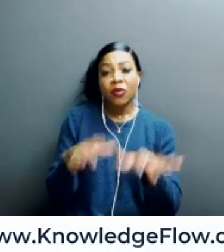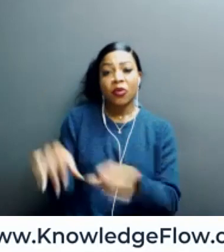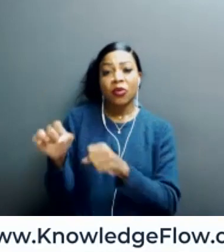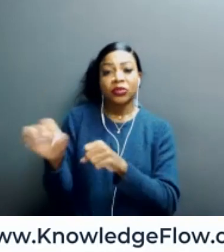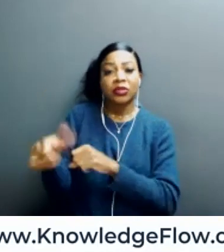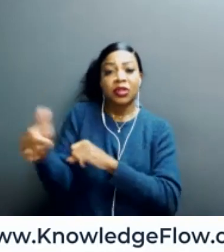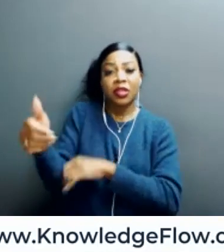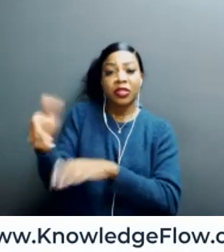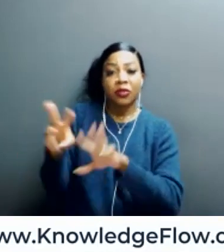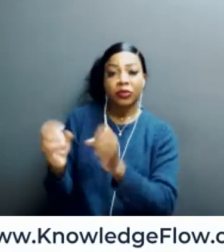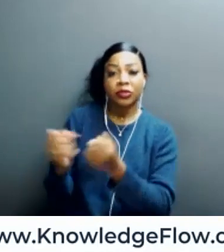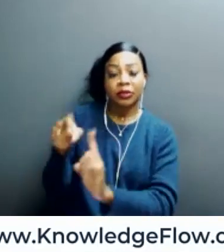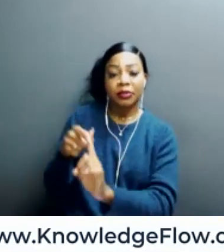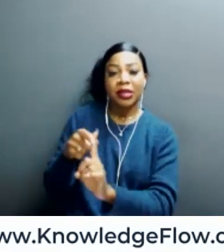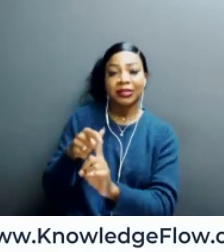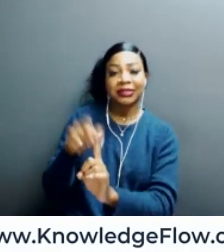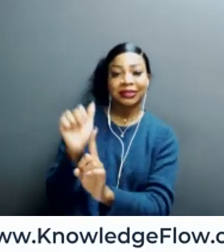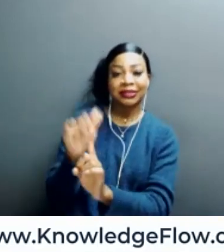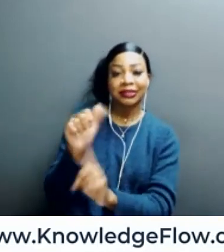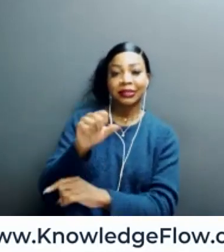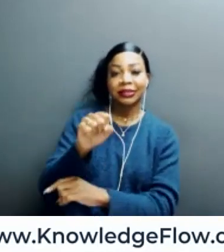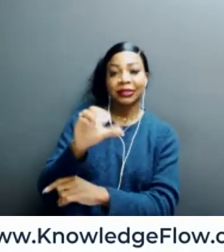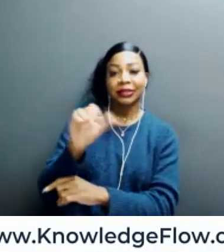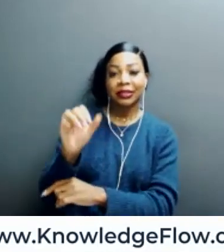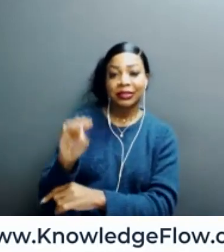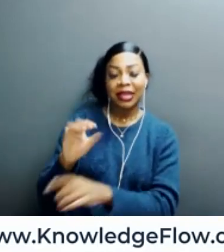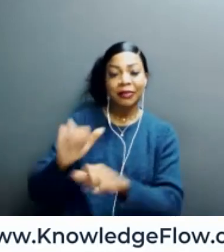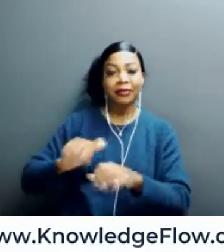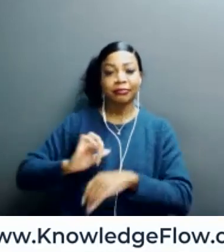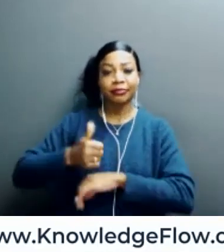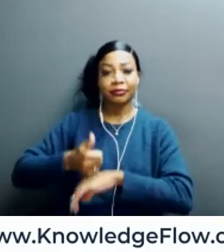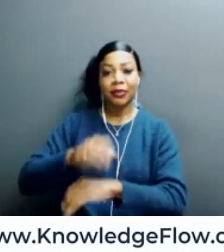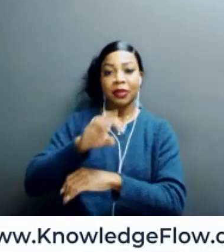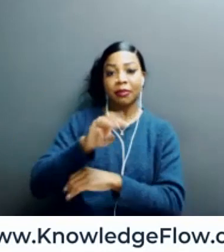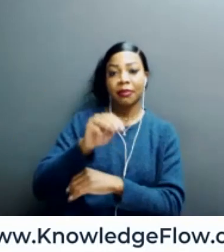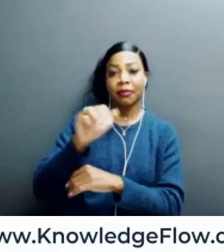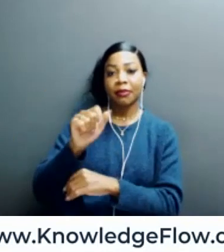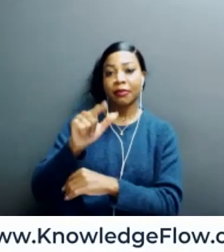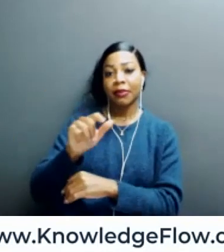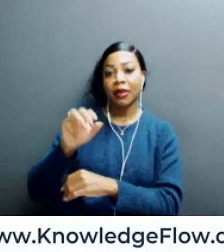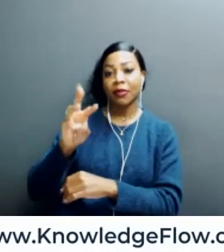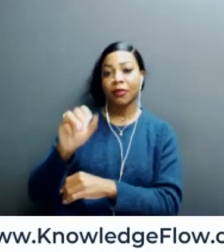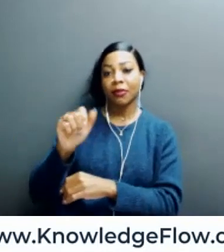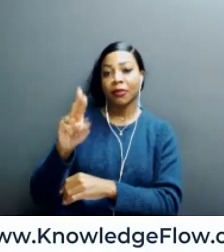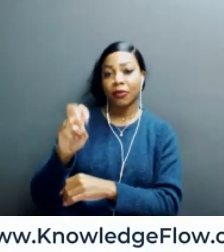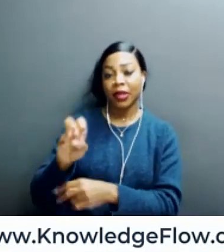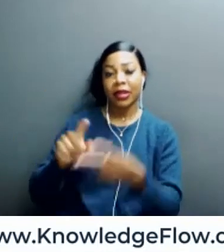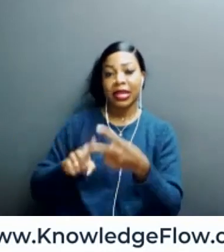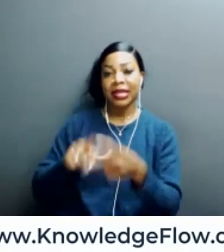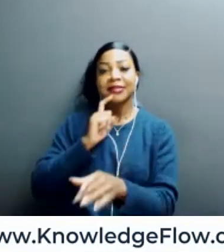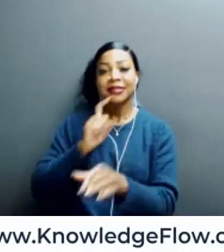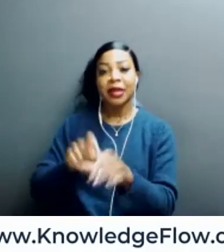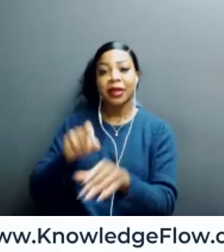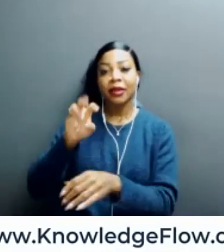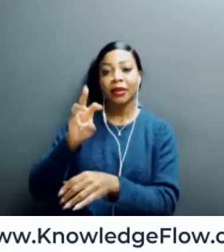you know phishing scams different things I would put like malware and spyware on your uh devices and so we have lots of tips and tricks